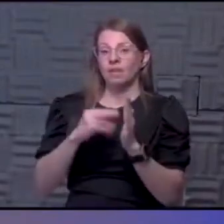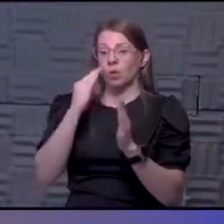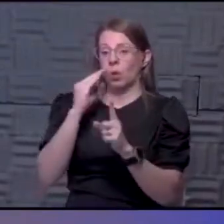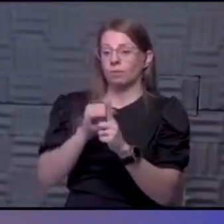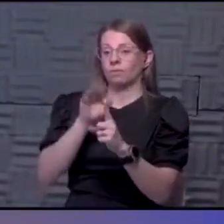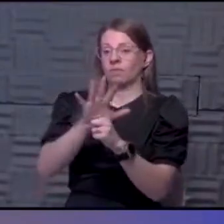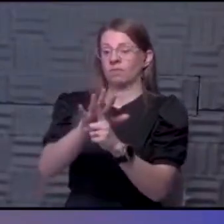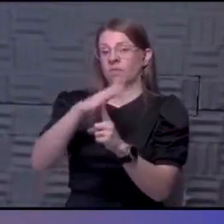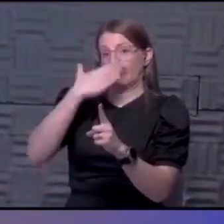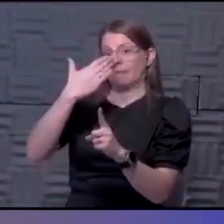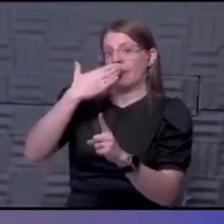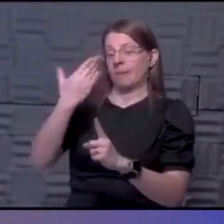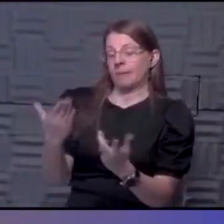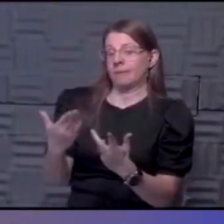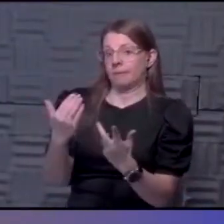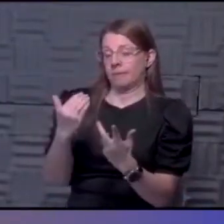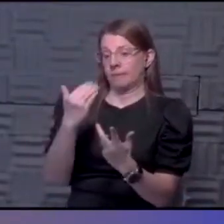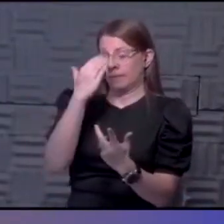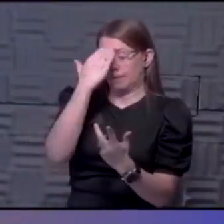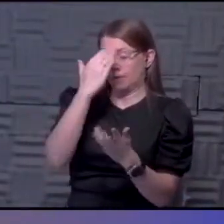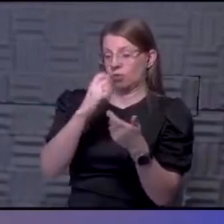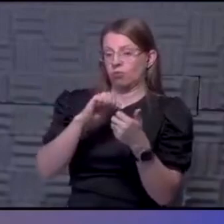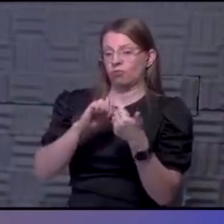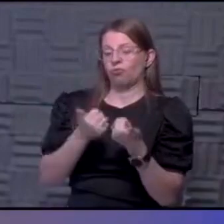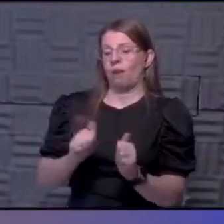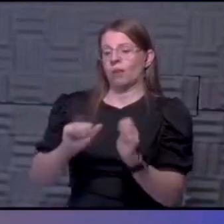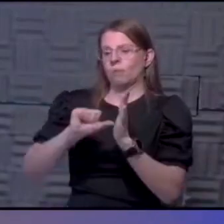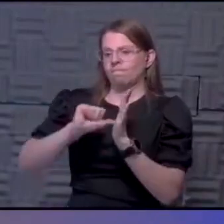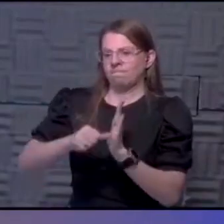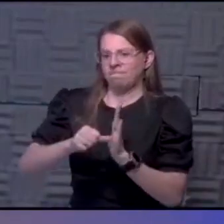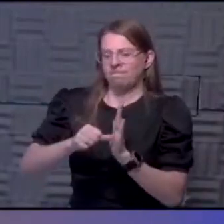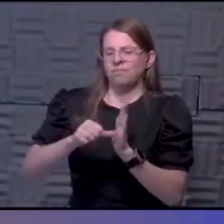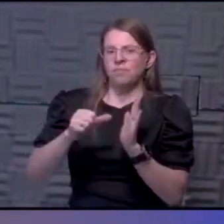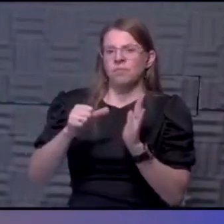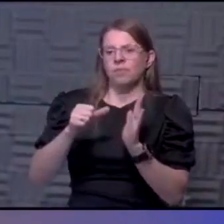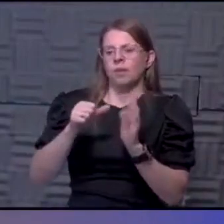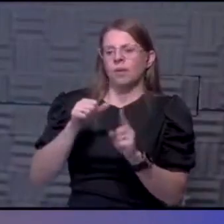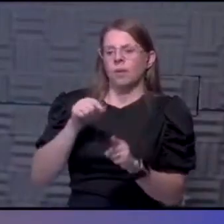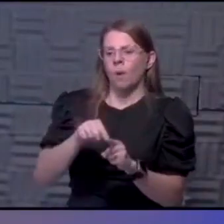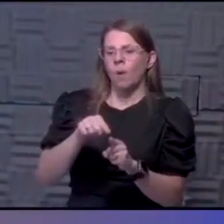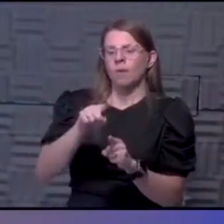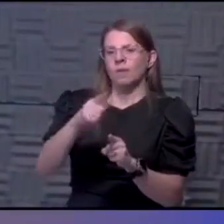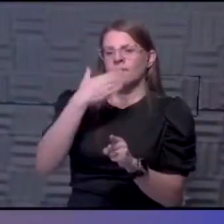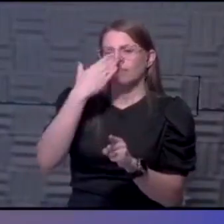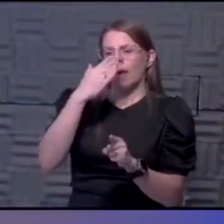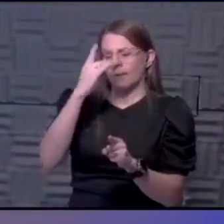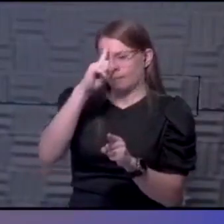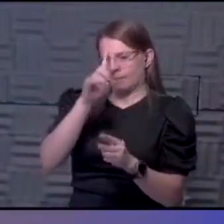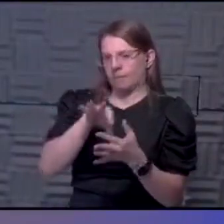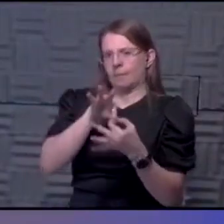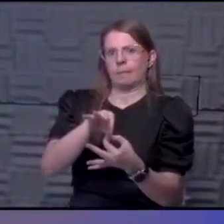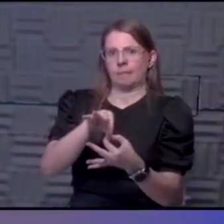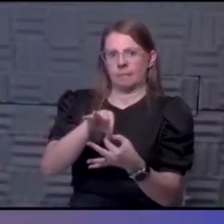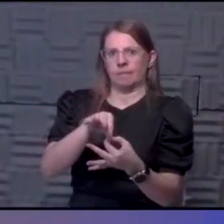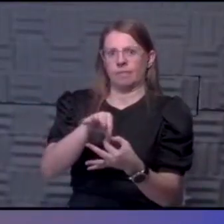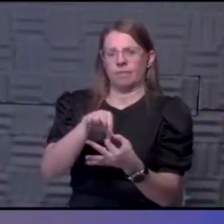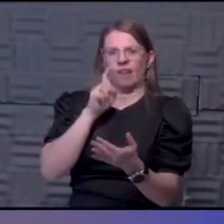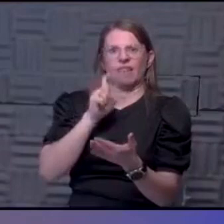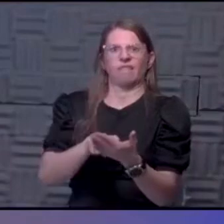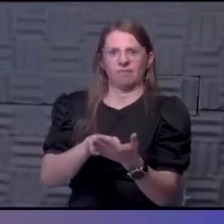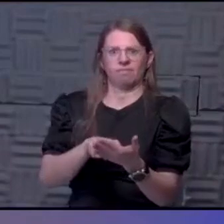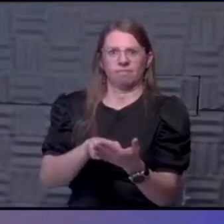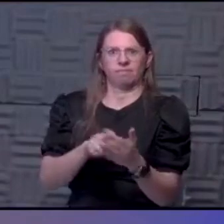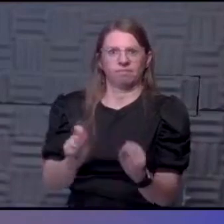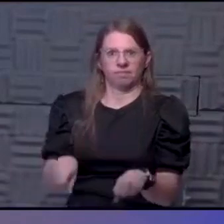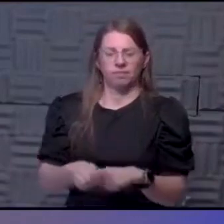known odorants, trying to really reinforce, that smell detection and identification. Okay. And